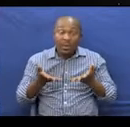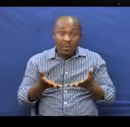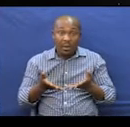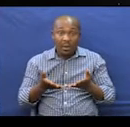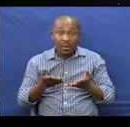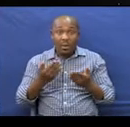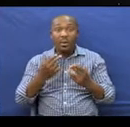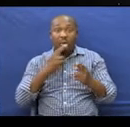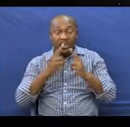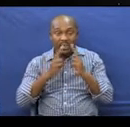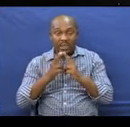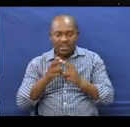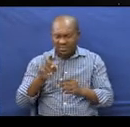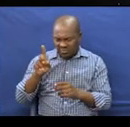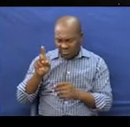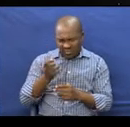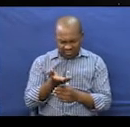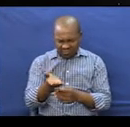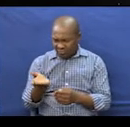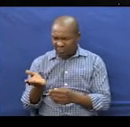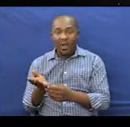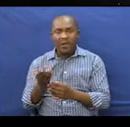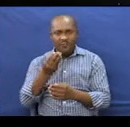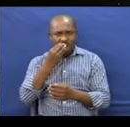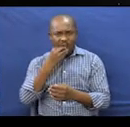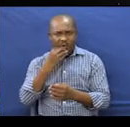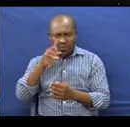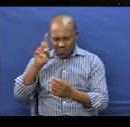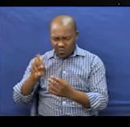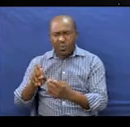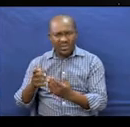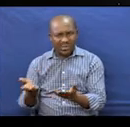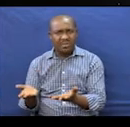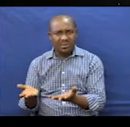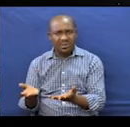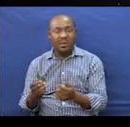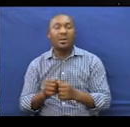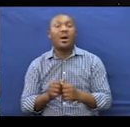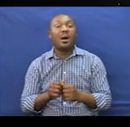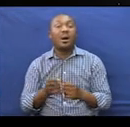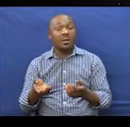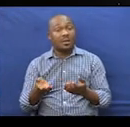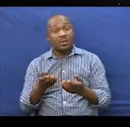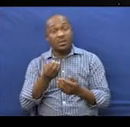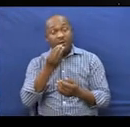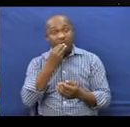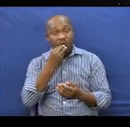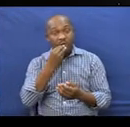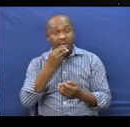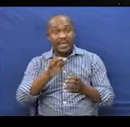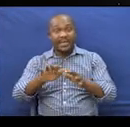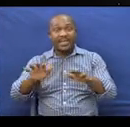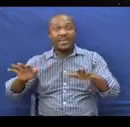these food substances. What are these food that are supposed to be obtained by the living organism? That is food substance. Now,